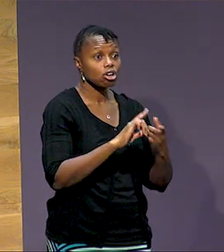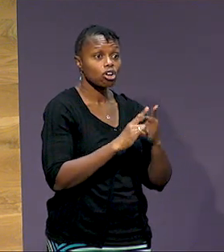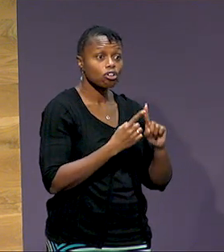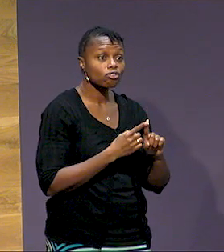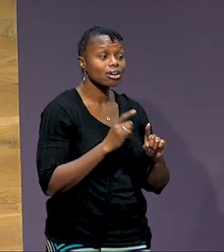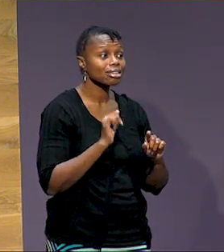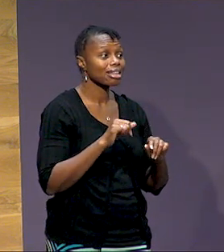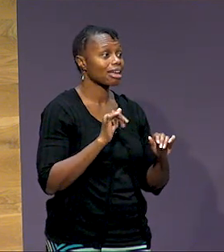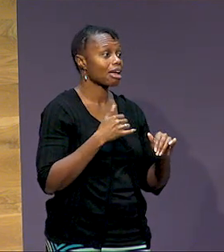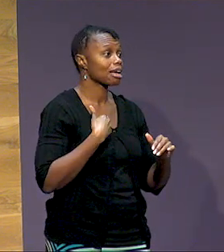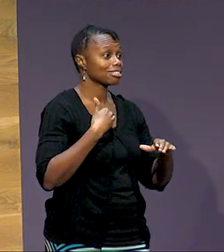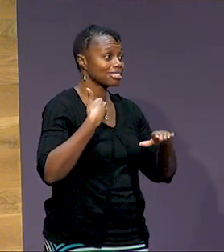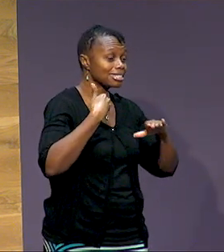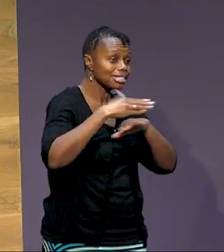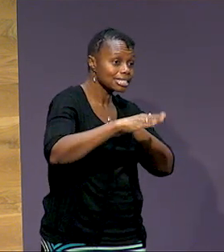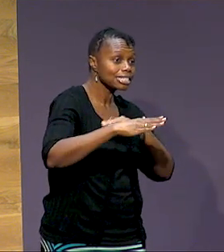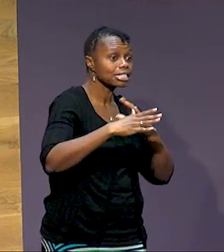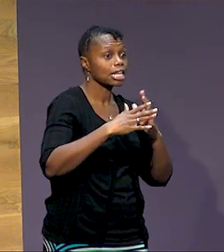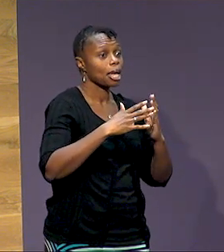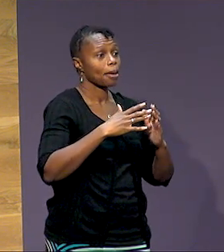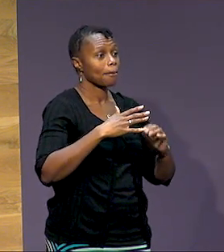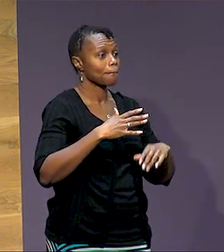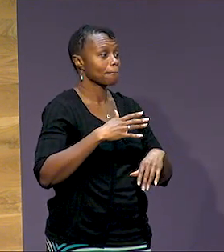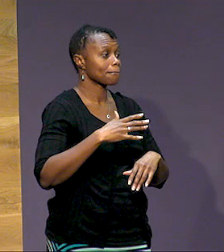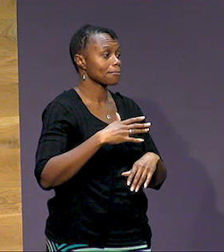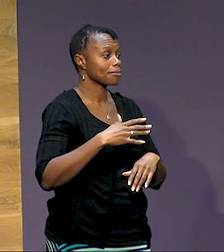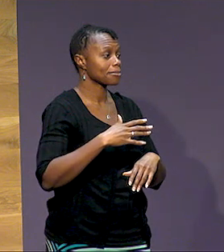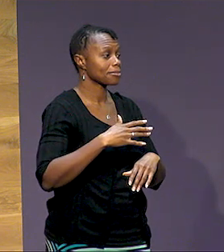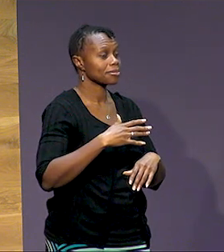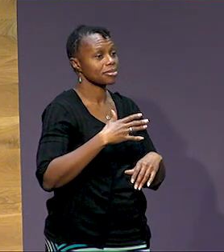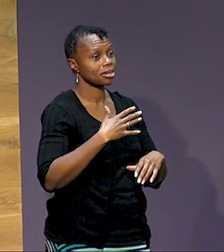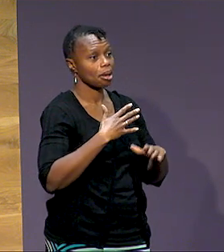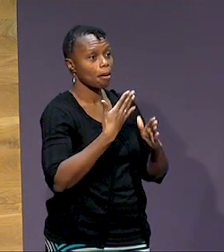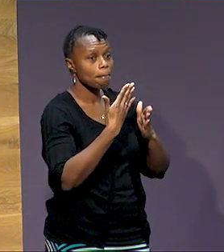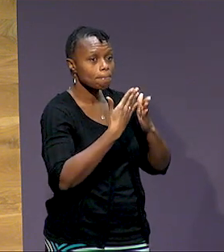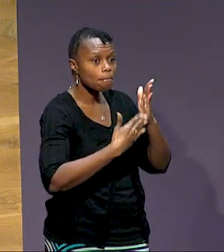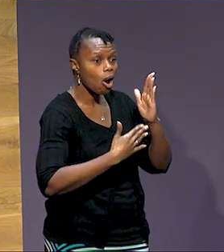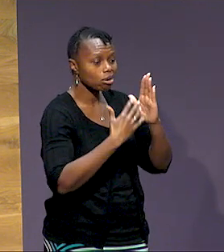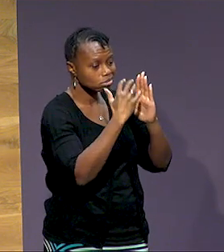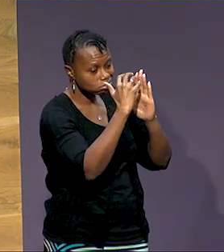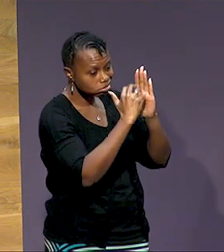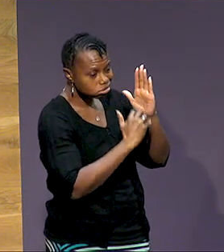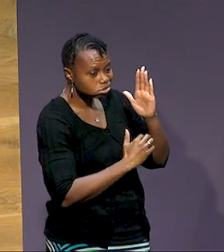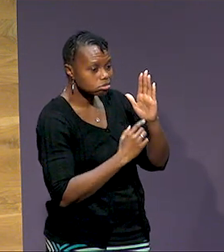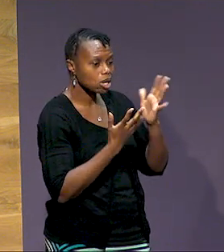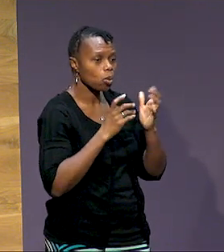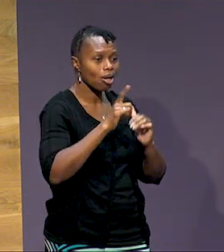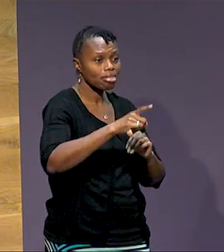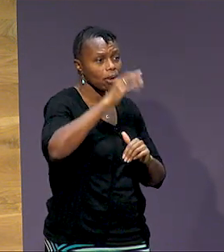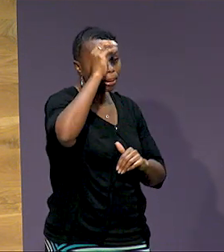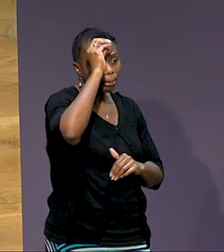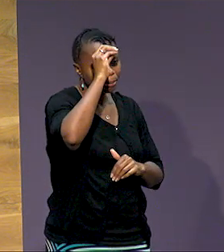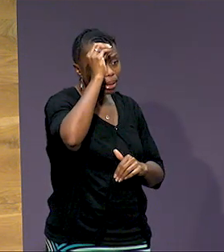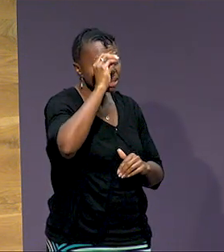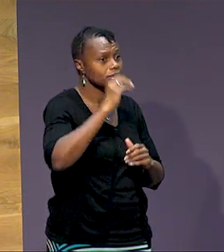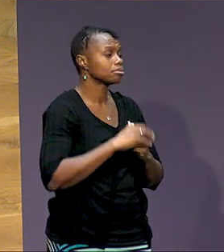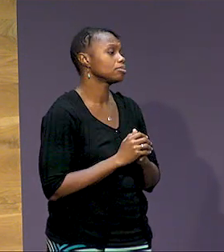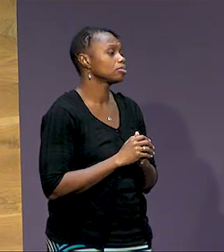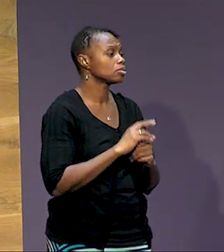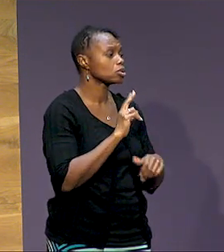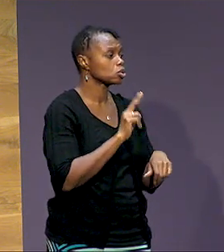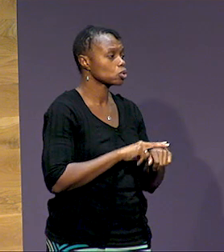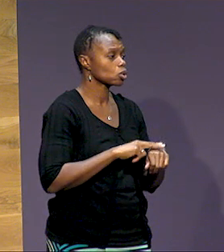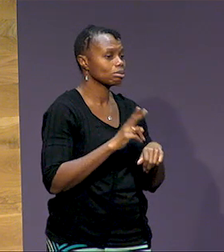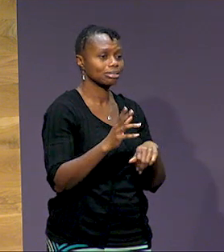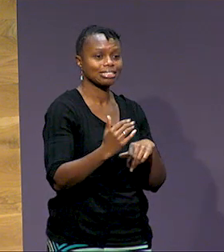manuscripts to, or I send sections of a thought to get their feedback on it. Usually it comes back and people are